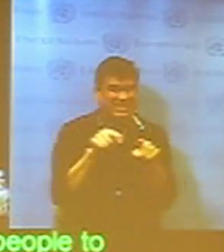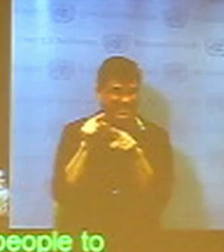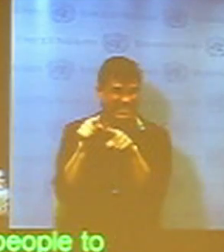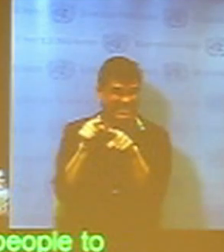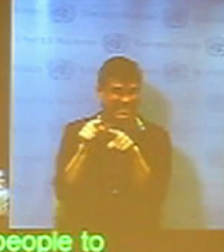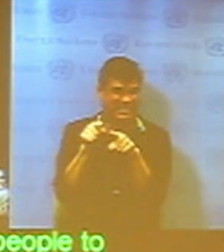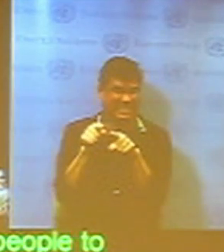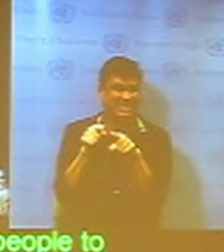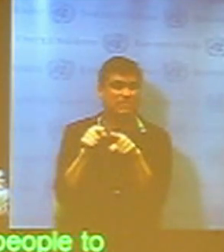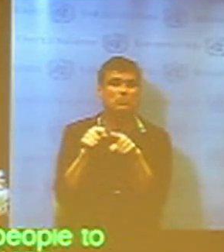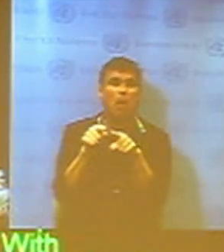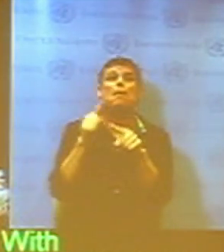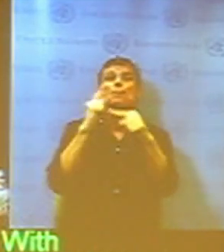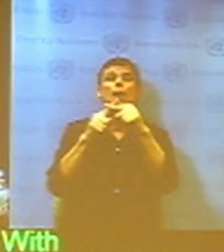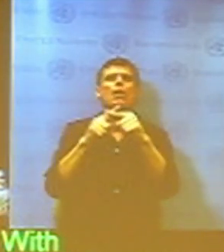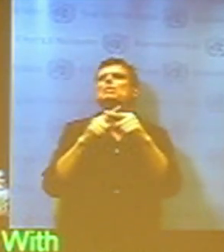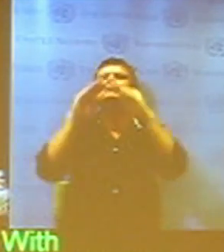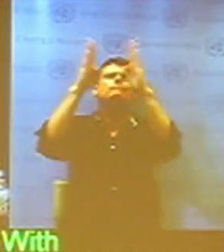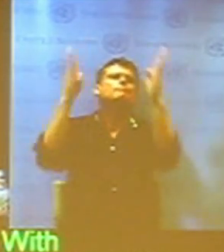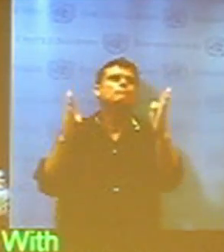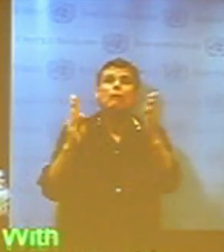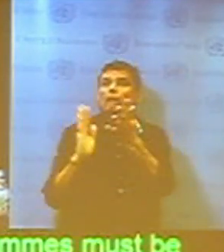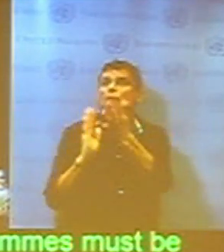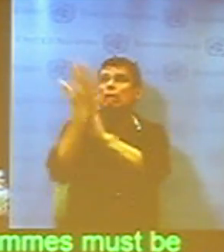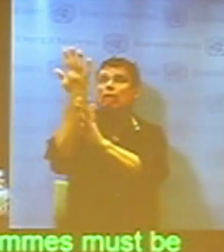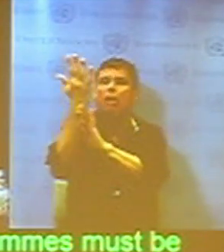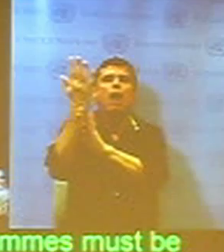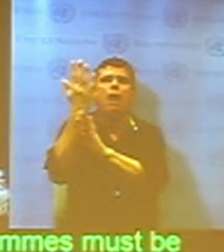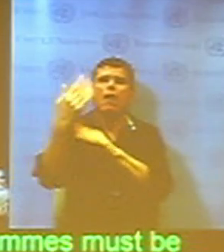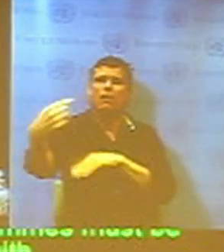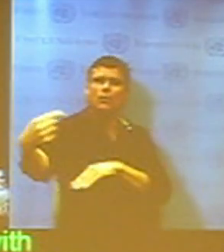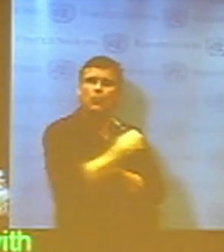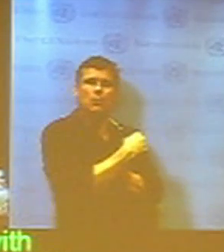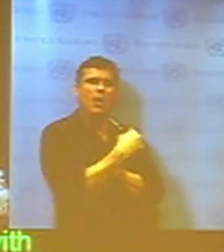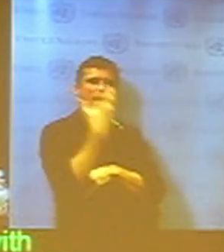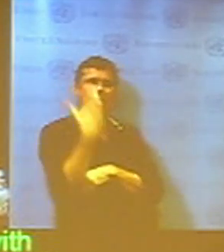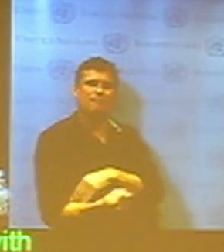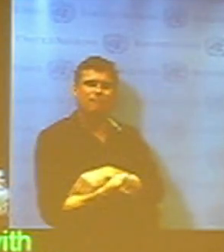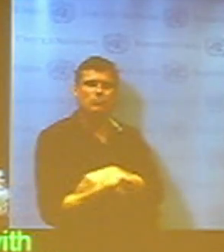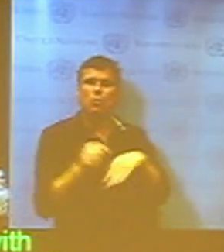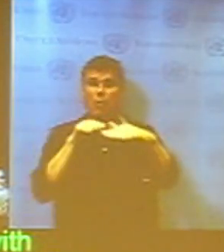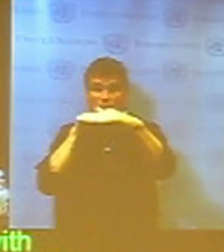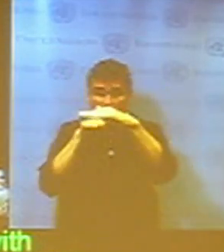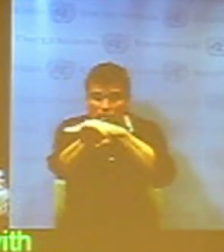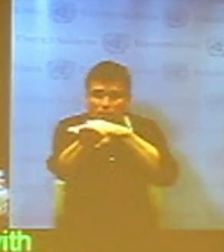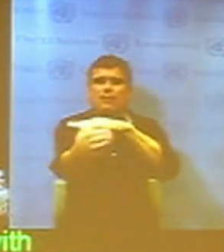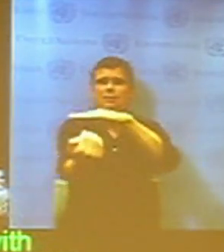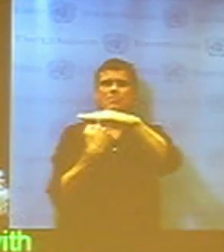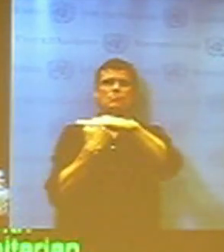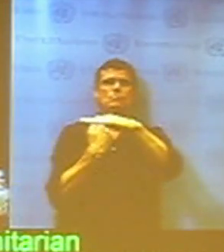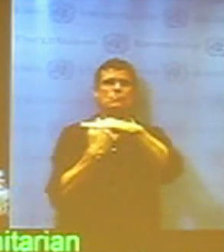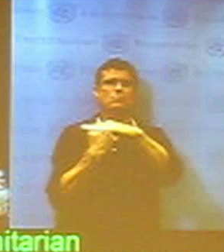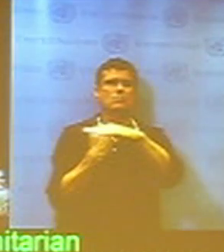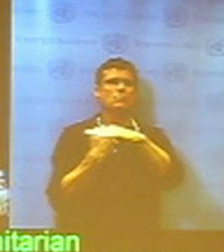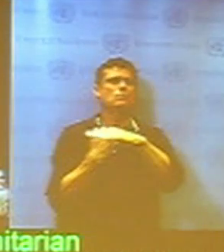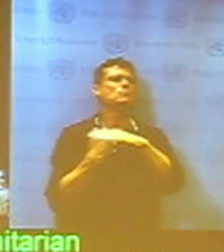with disabilities, including humanitarian spaces and practices needing to be changed to guarantee accessibility for all, as described in